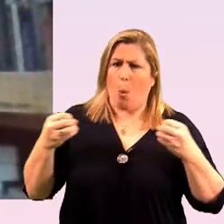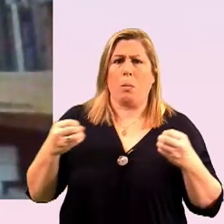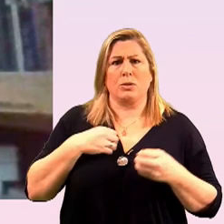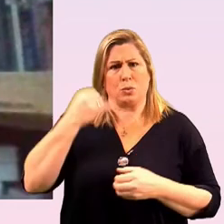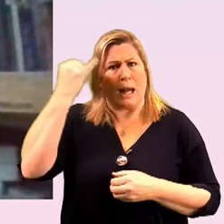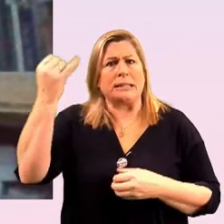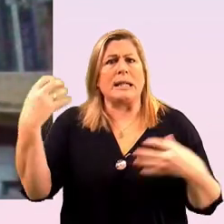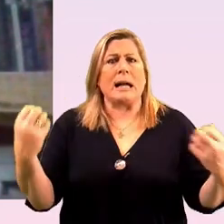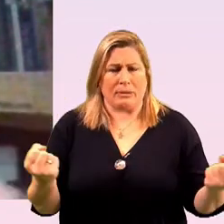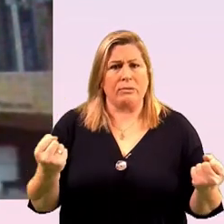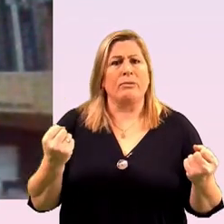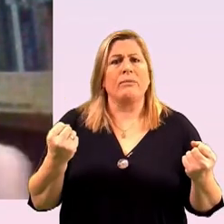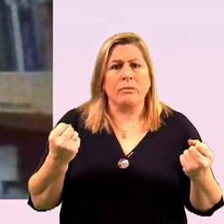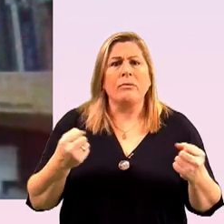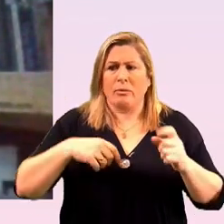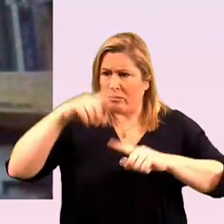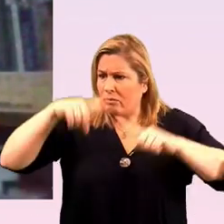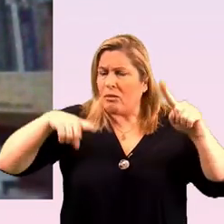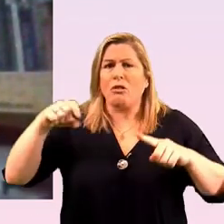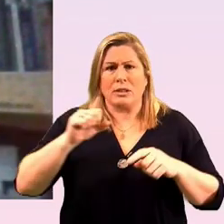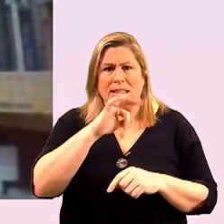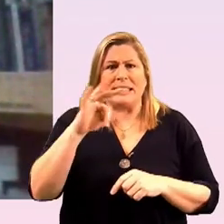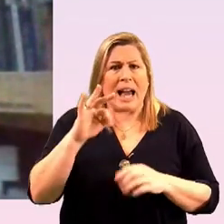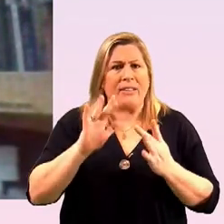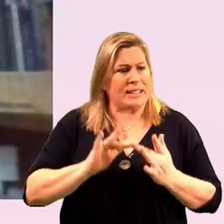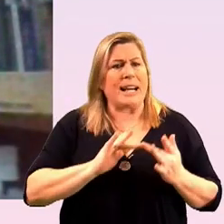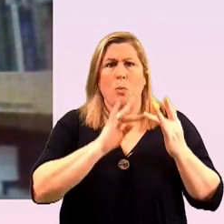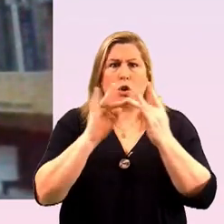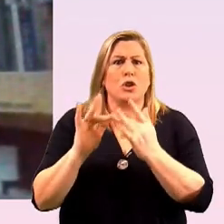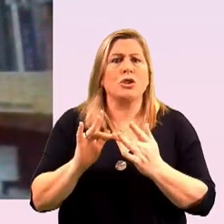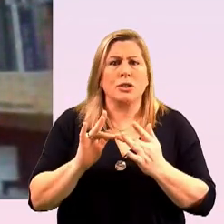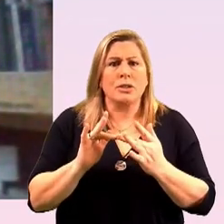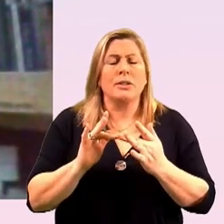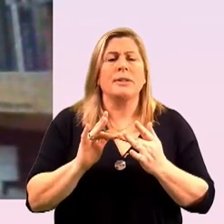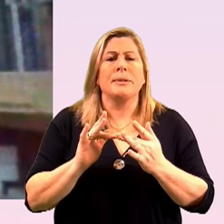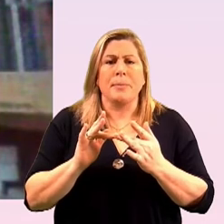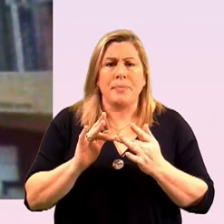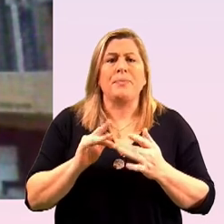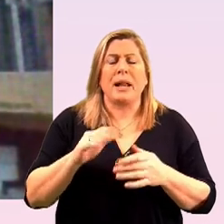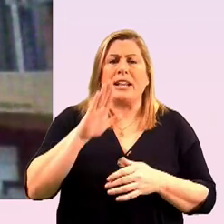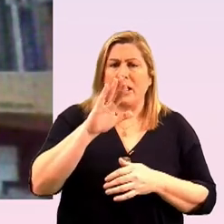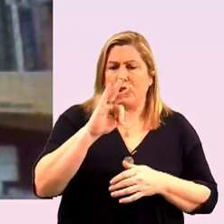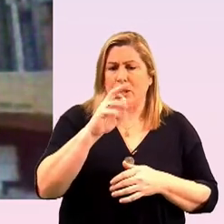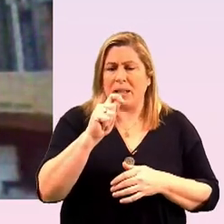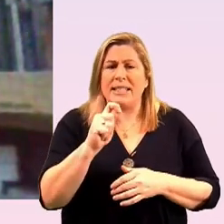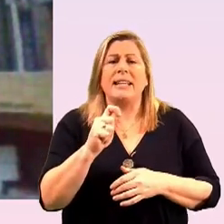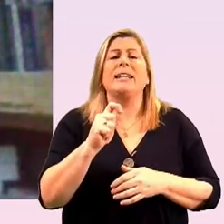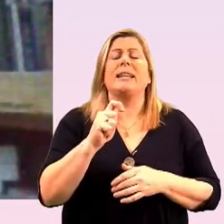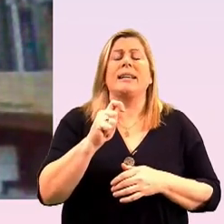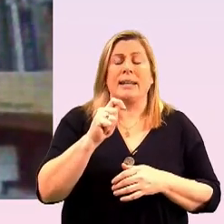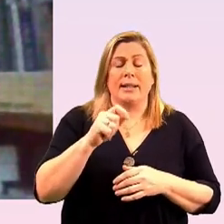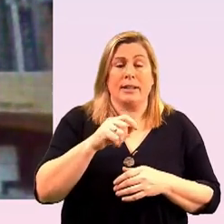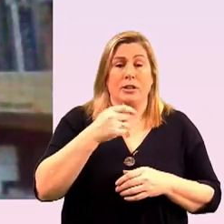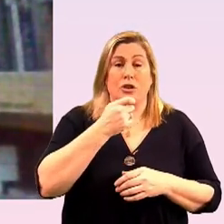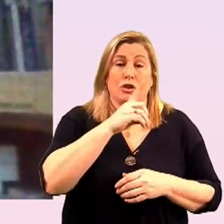of having, you know, various staff networks around the place, and that the LGBT network, Dublin City Council's